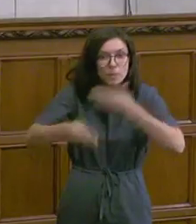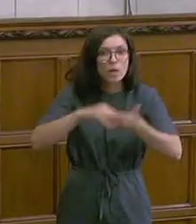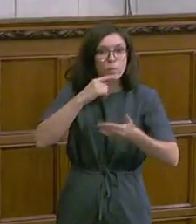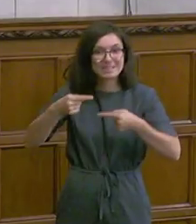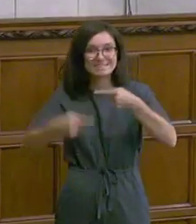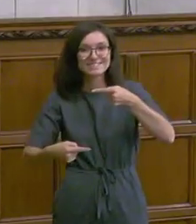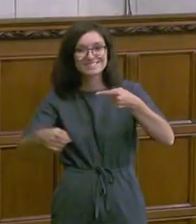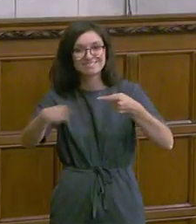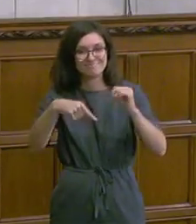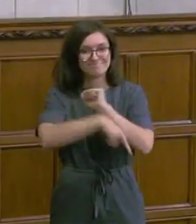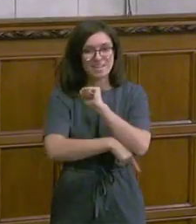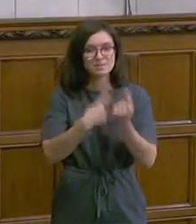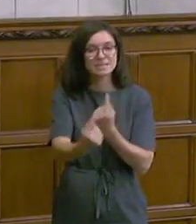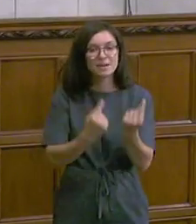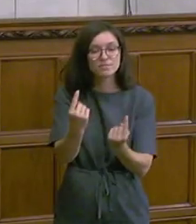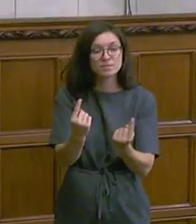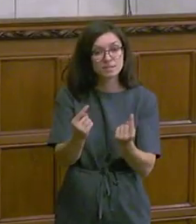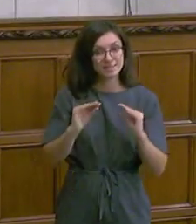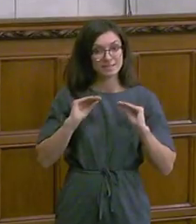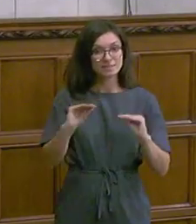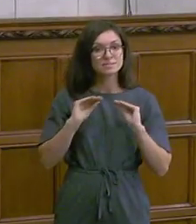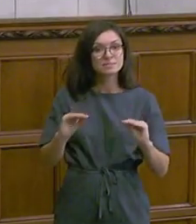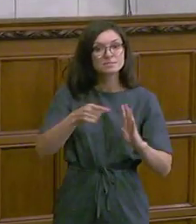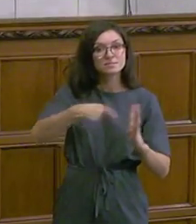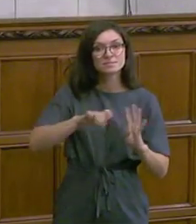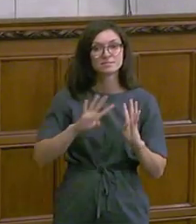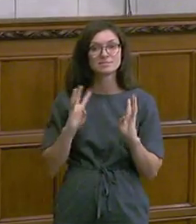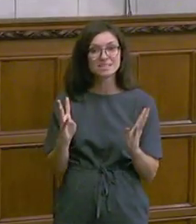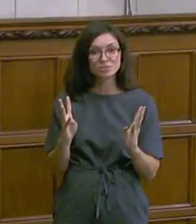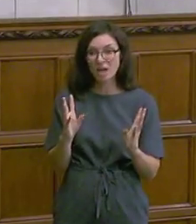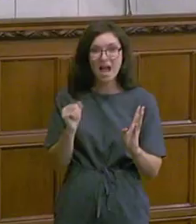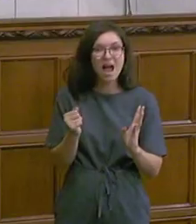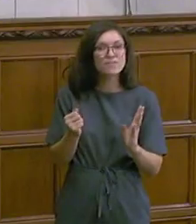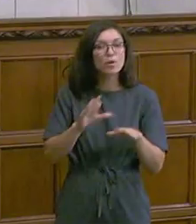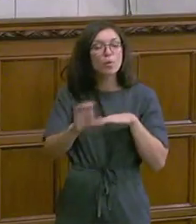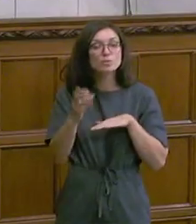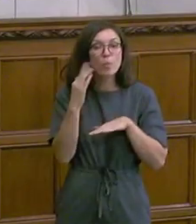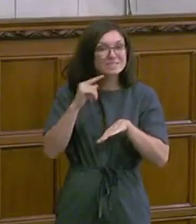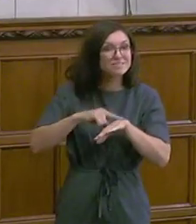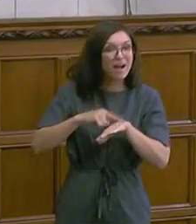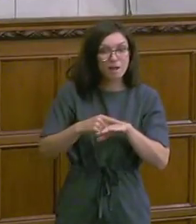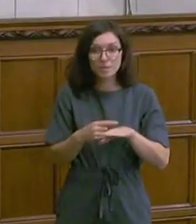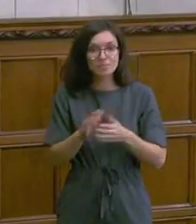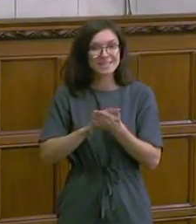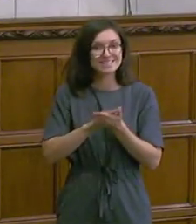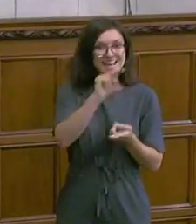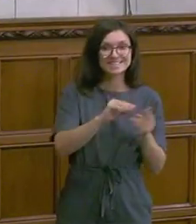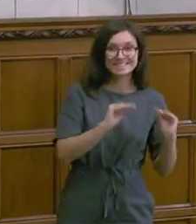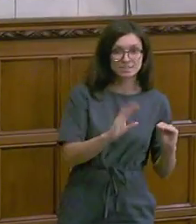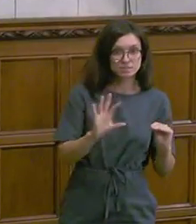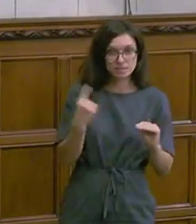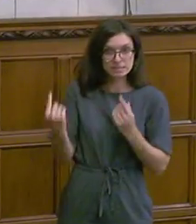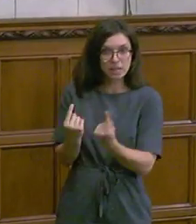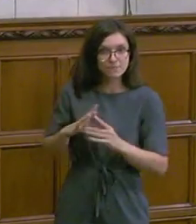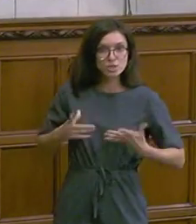that, these dedicated teachers are completing the course in what little free time they have. But as their